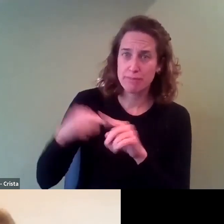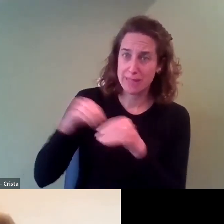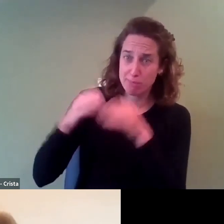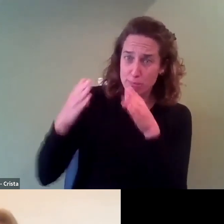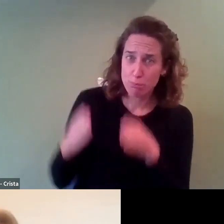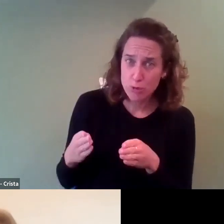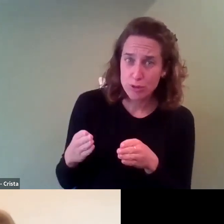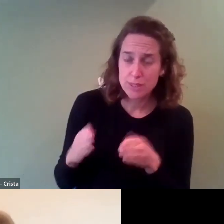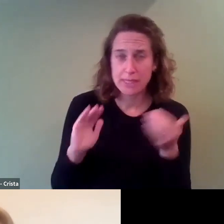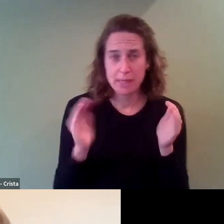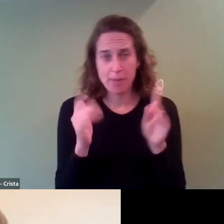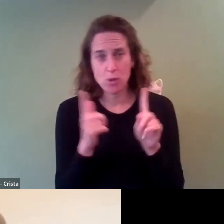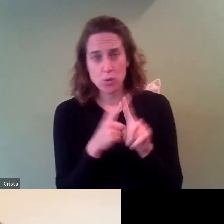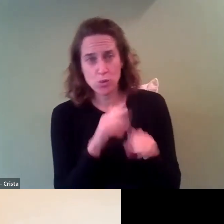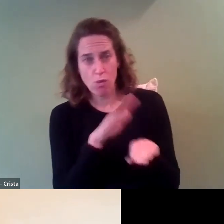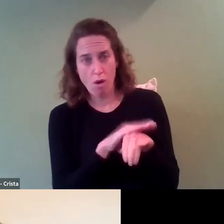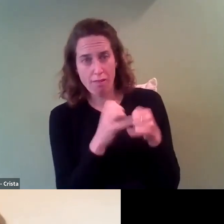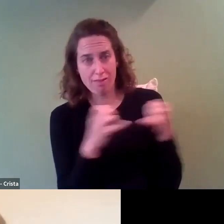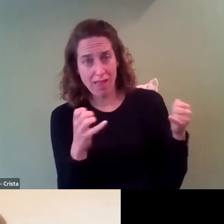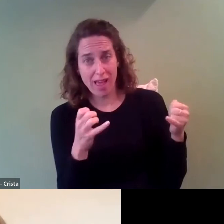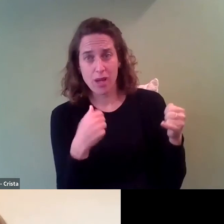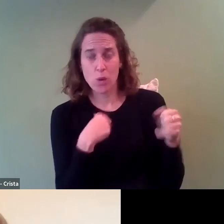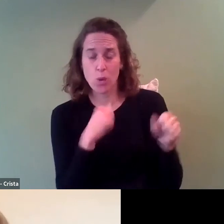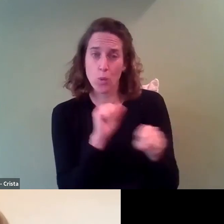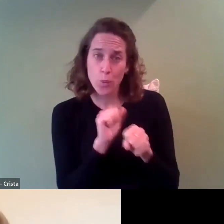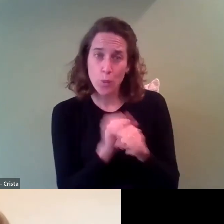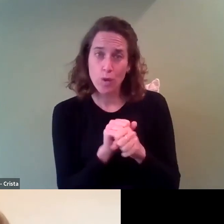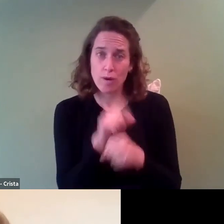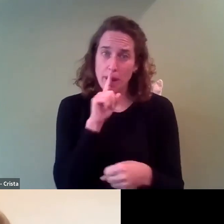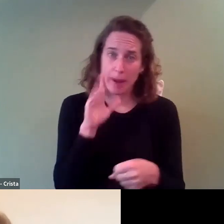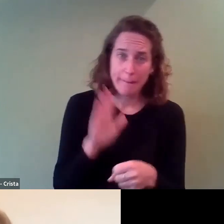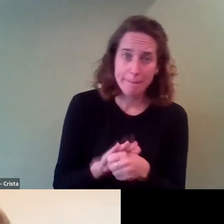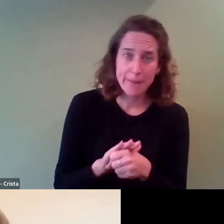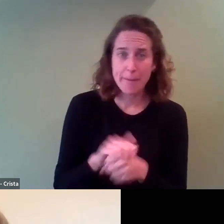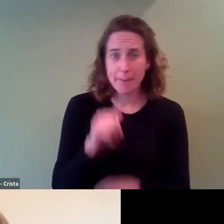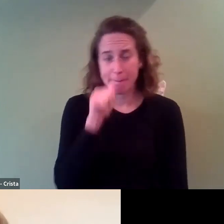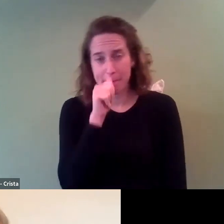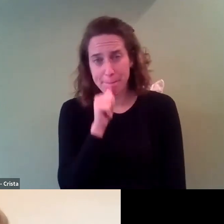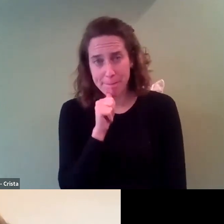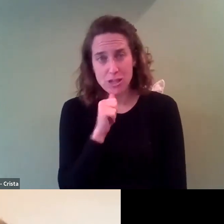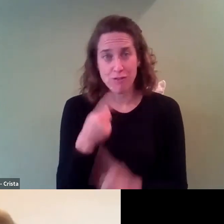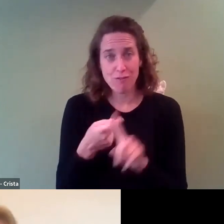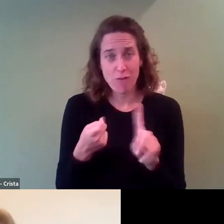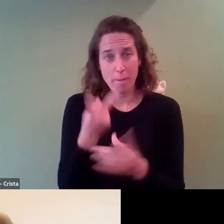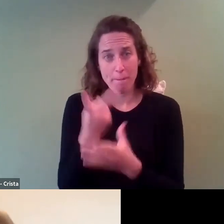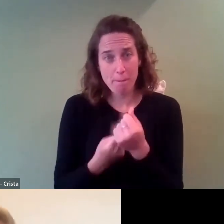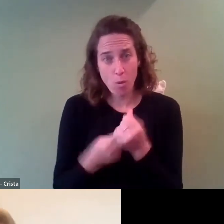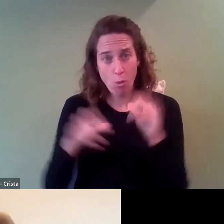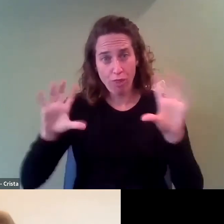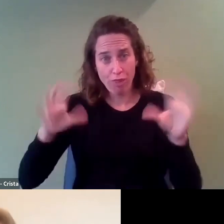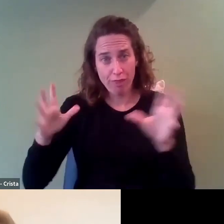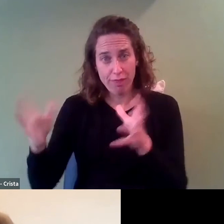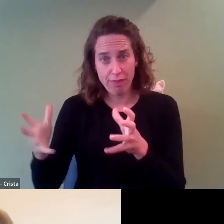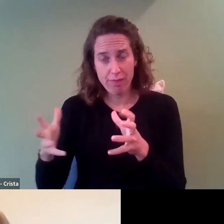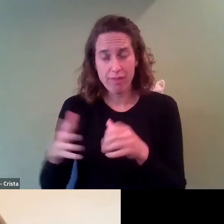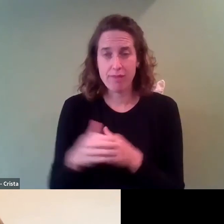with another person. It takes work. It takes commitment, it takes patience, it takes both sides. And that's something I think